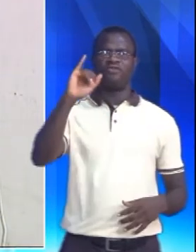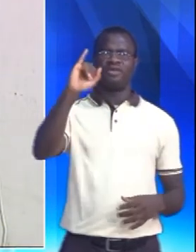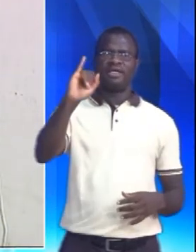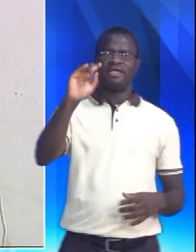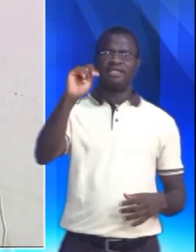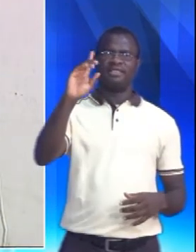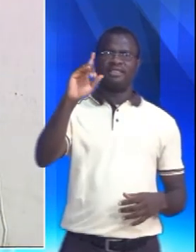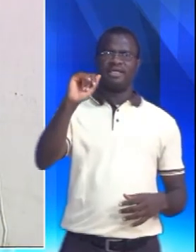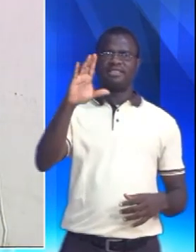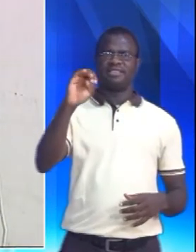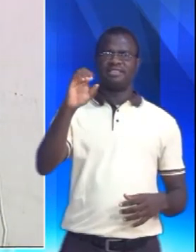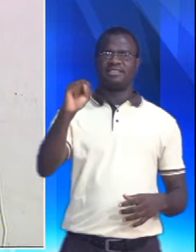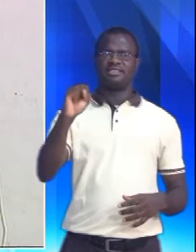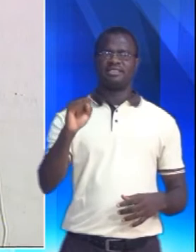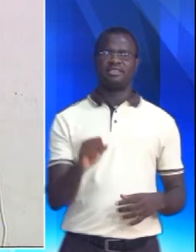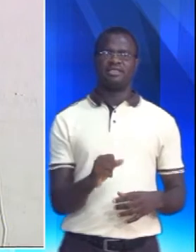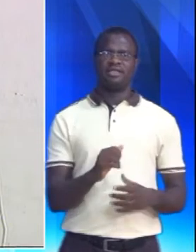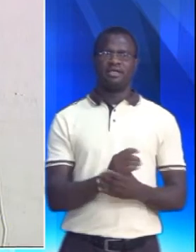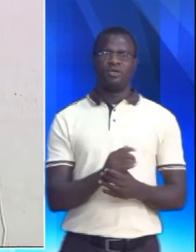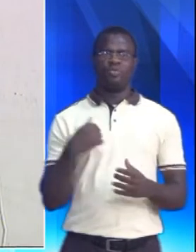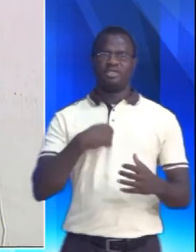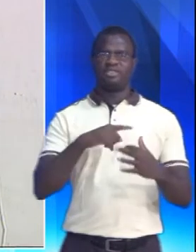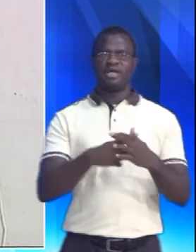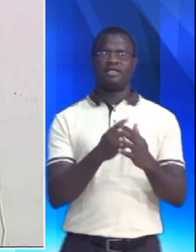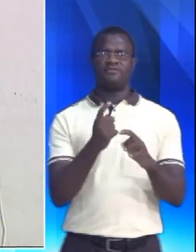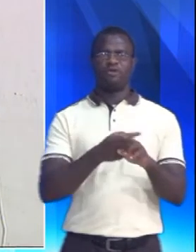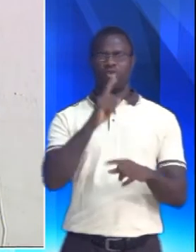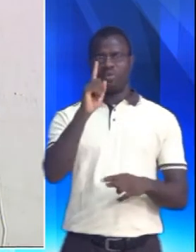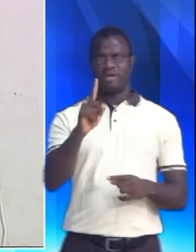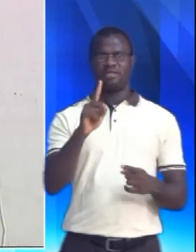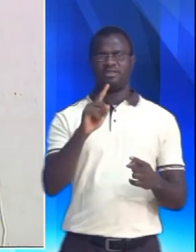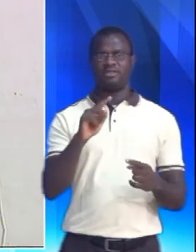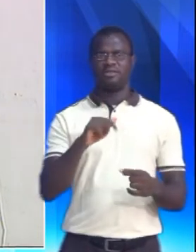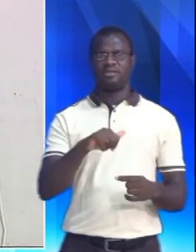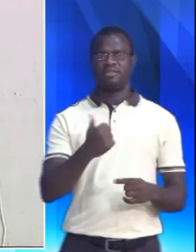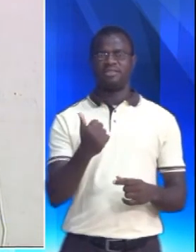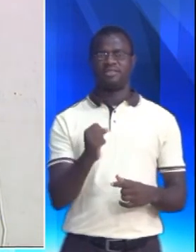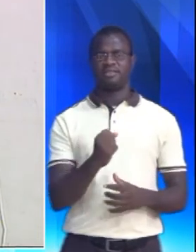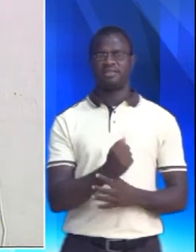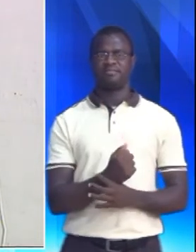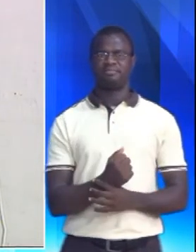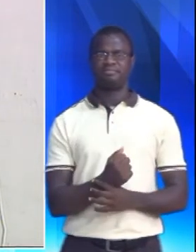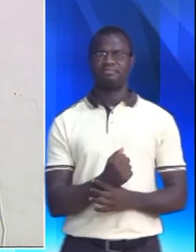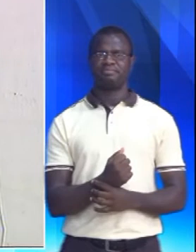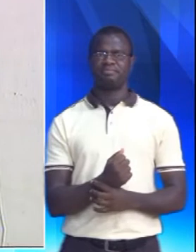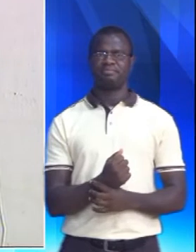after the other. And before going into the law, there is one basic